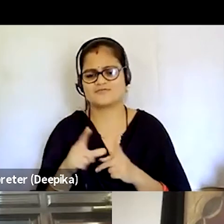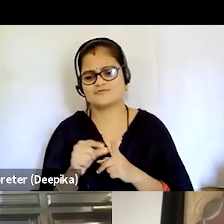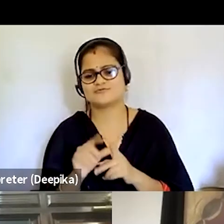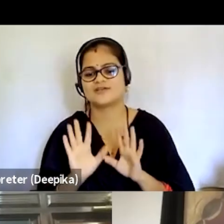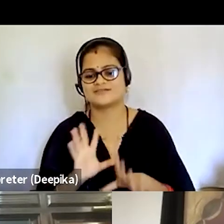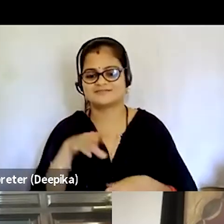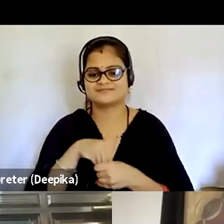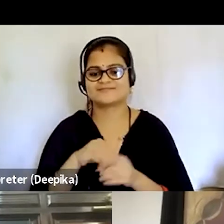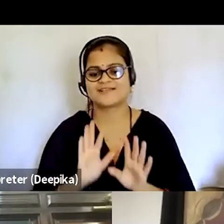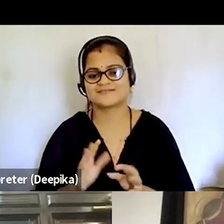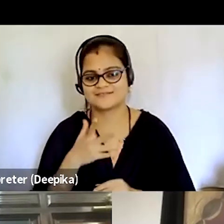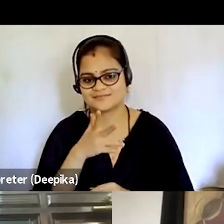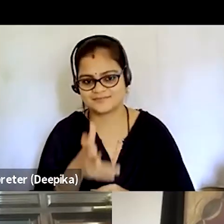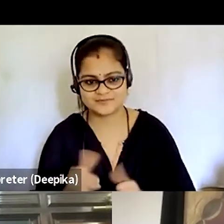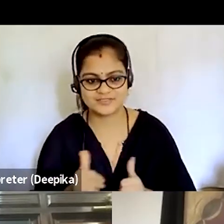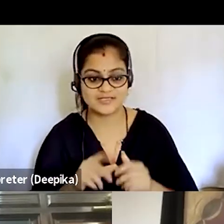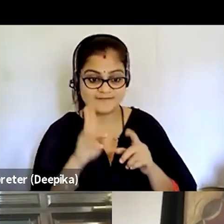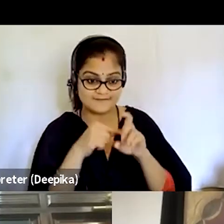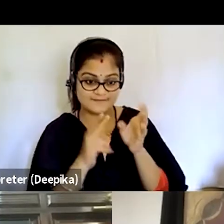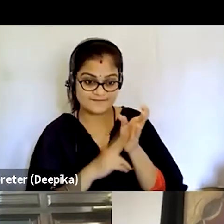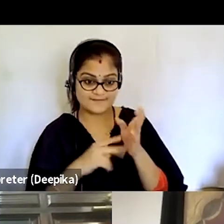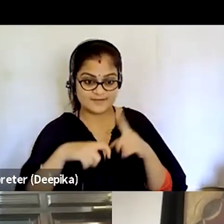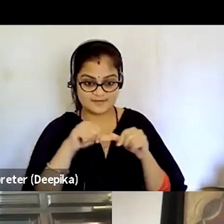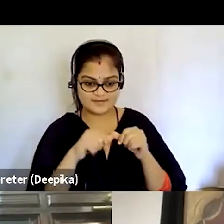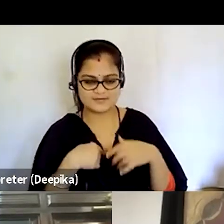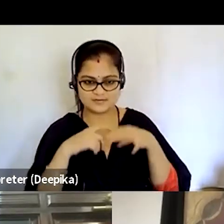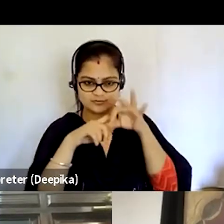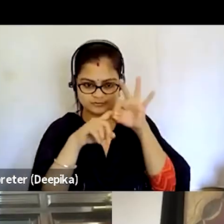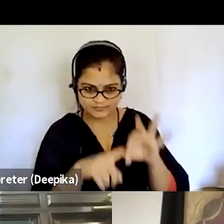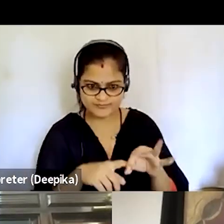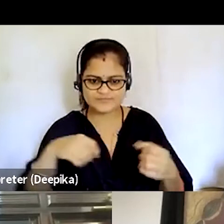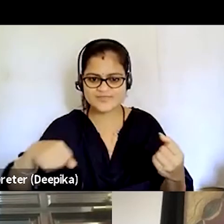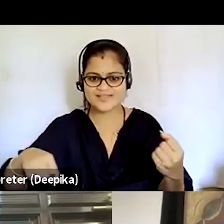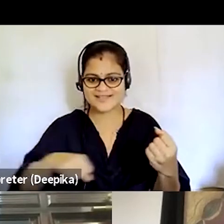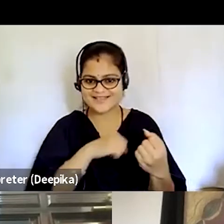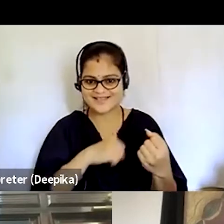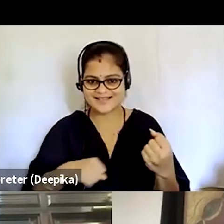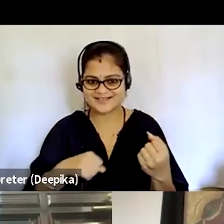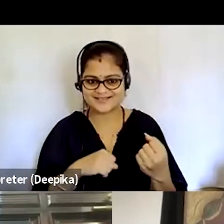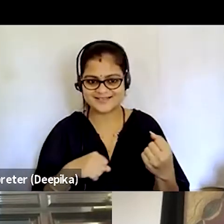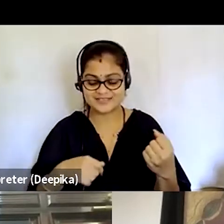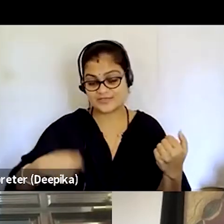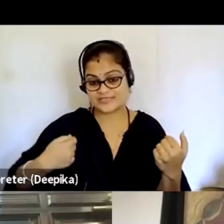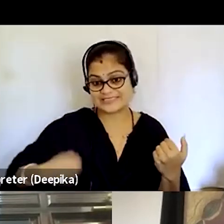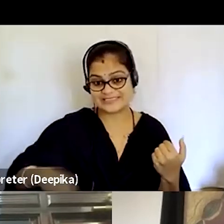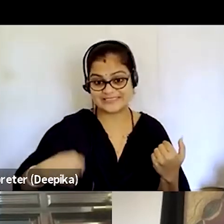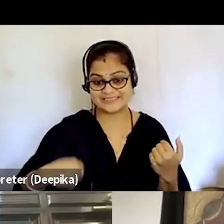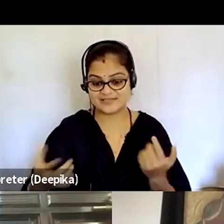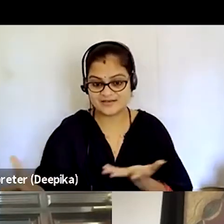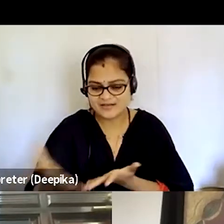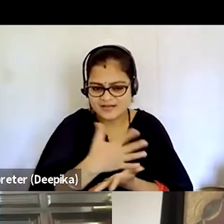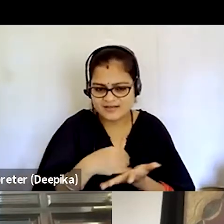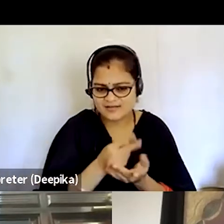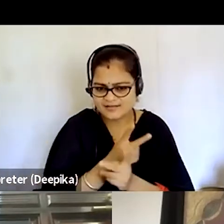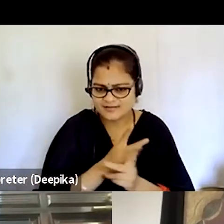Yeah. Yeah. Venkat, I would love to ask you about your guitar collection. And, if